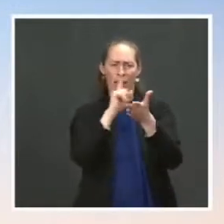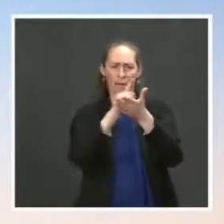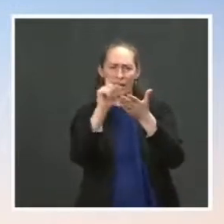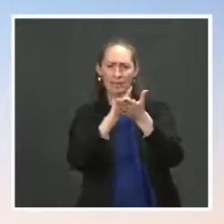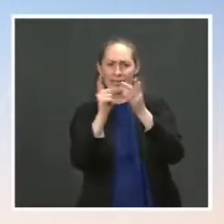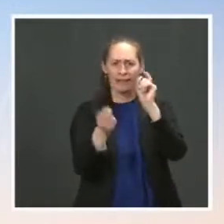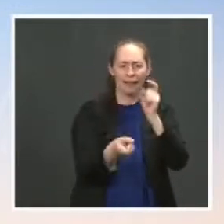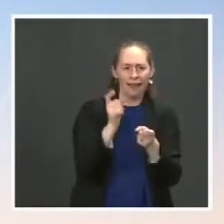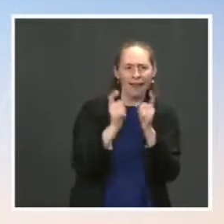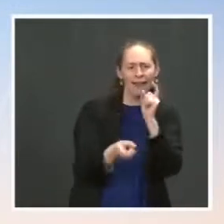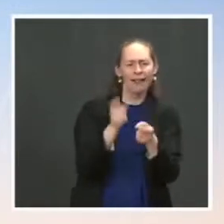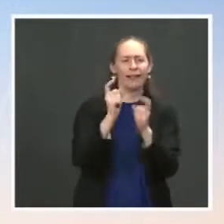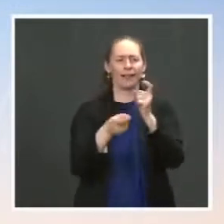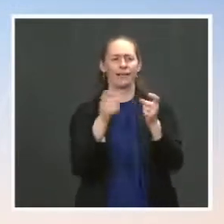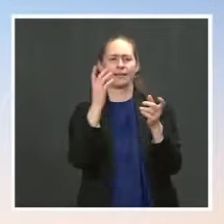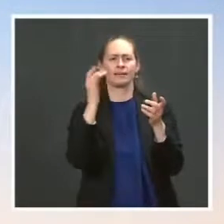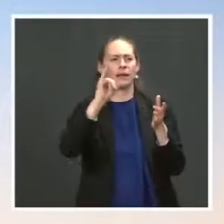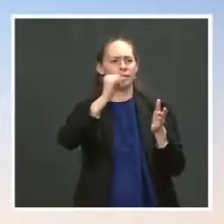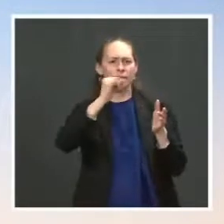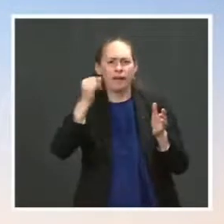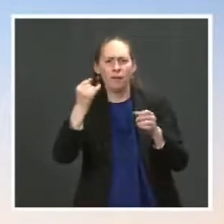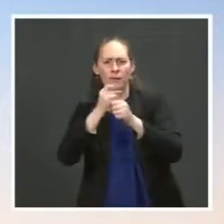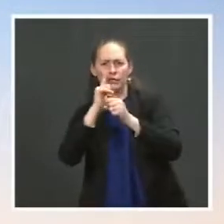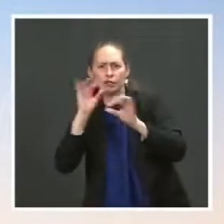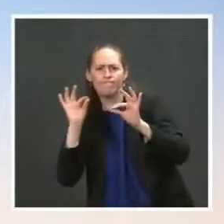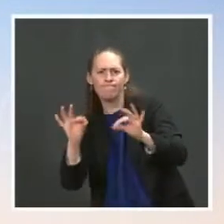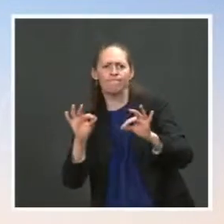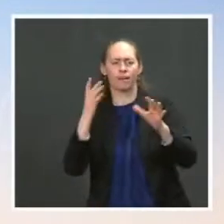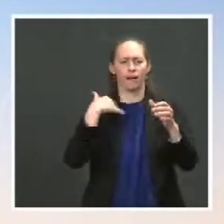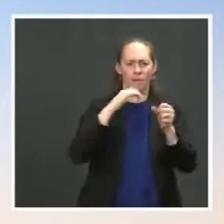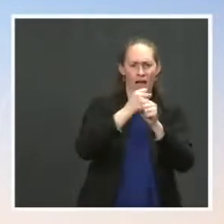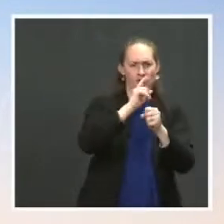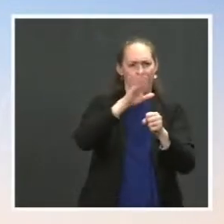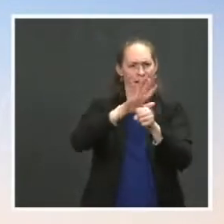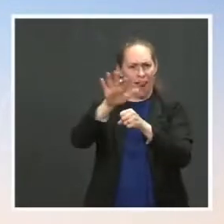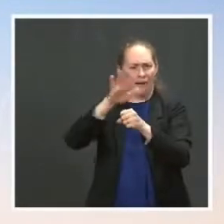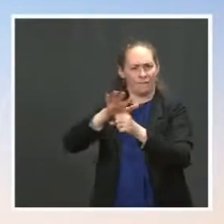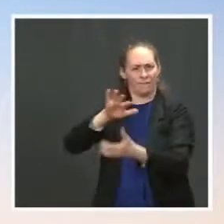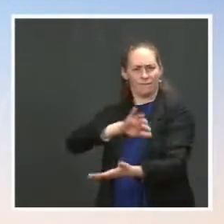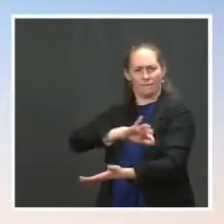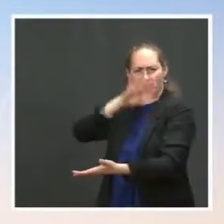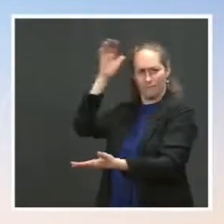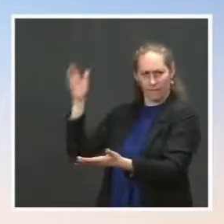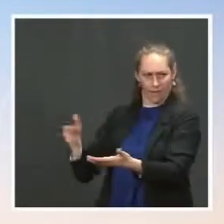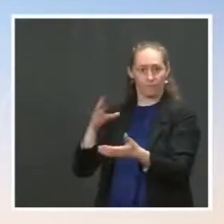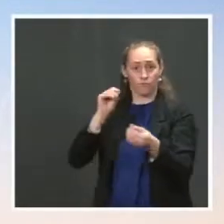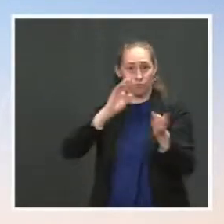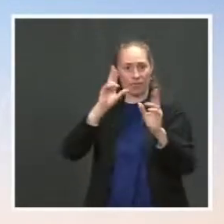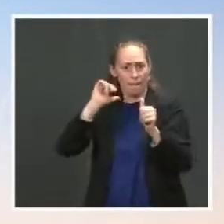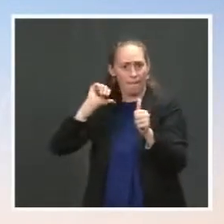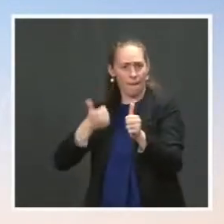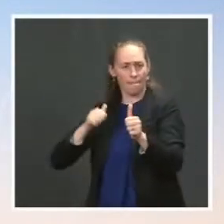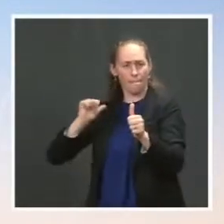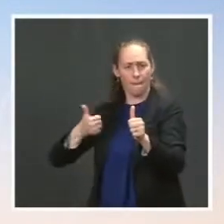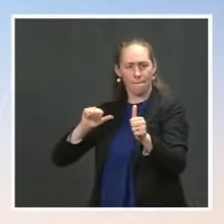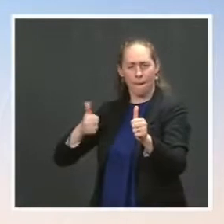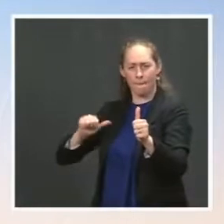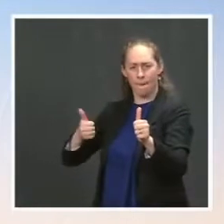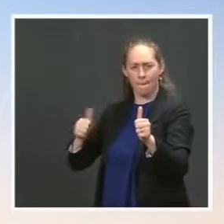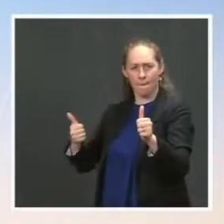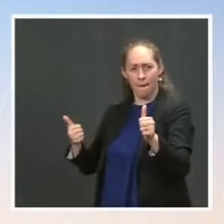that we have enough supply and enough capacity, and we've done enough contingency planning for that. That's our first priority, but we will continue